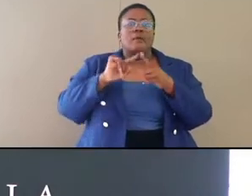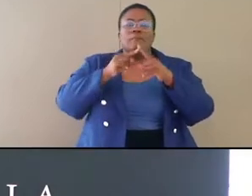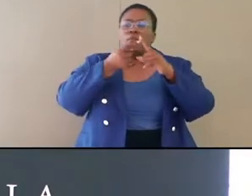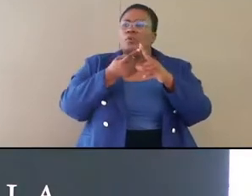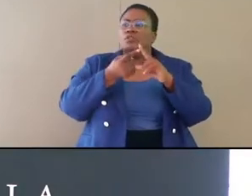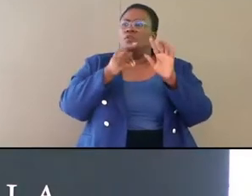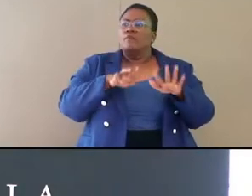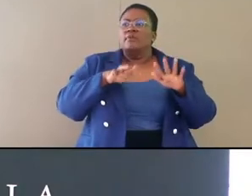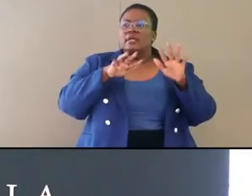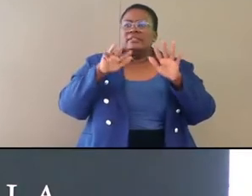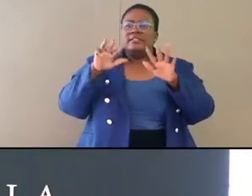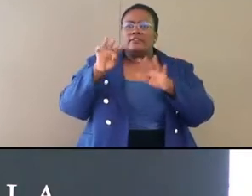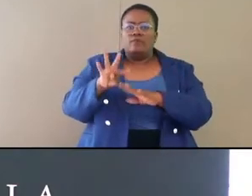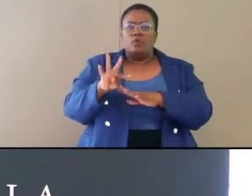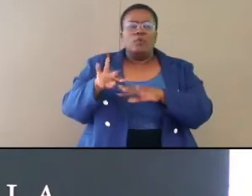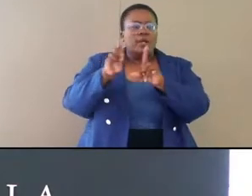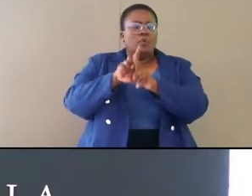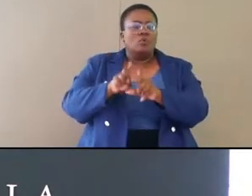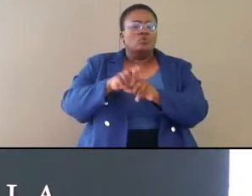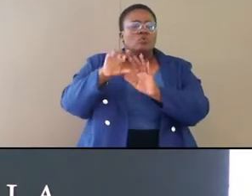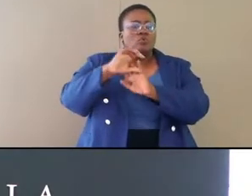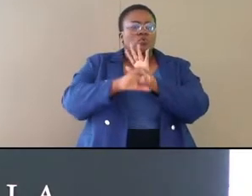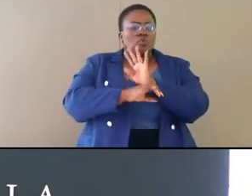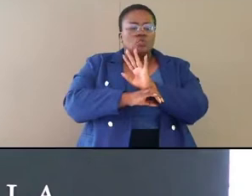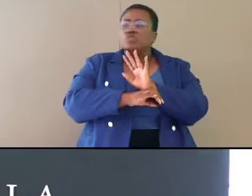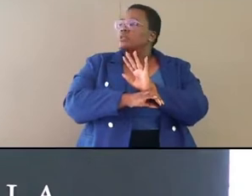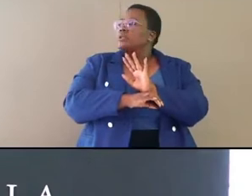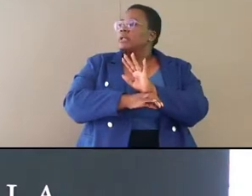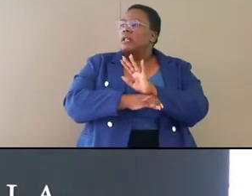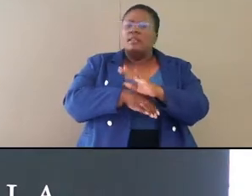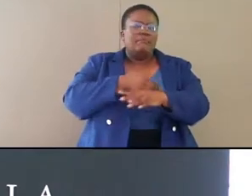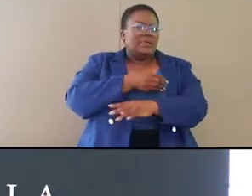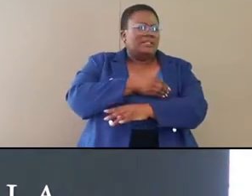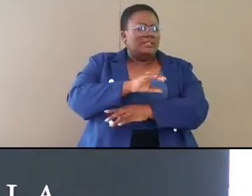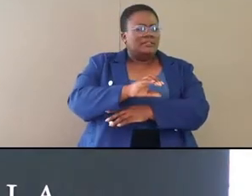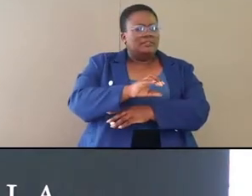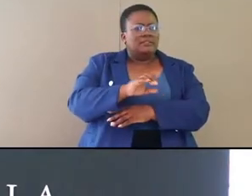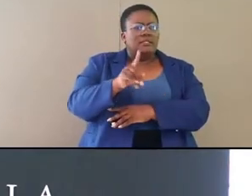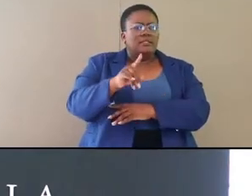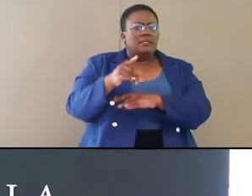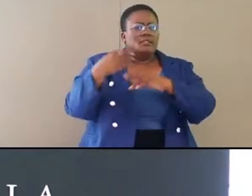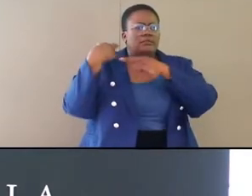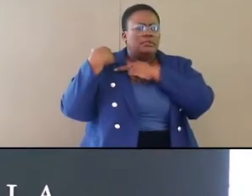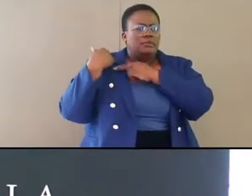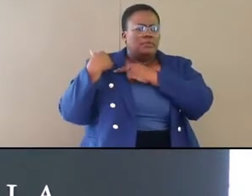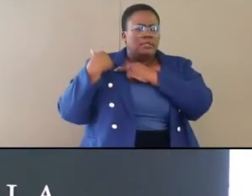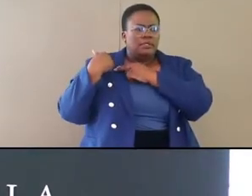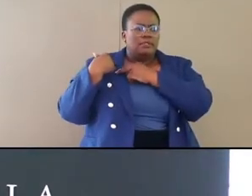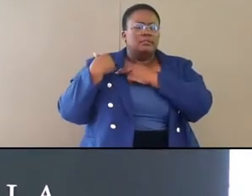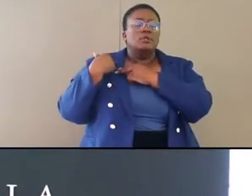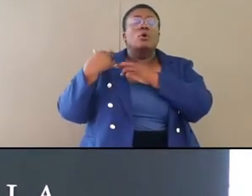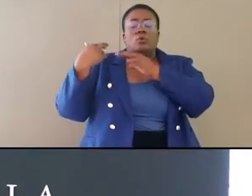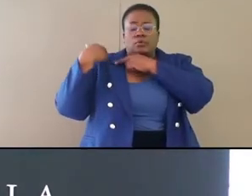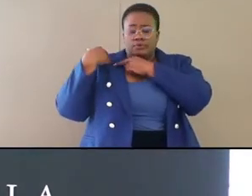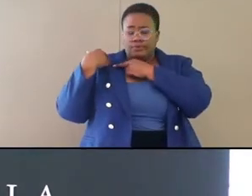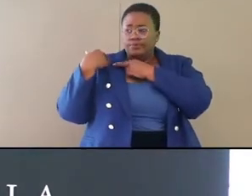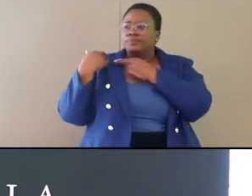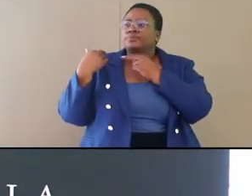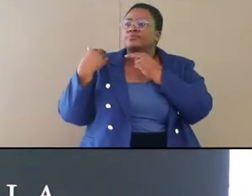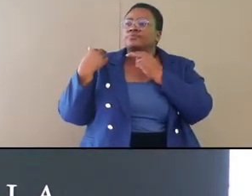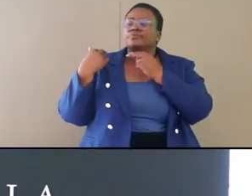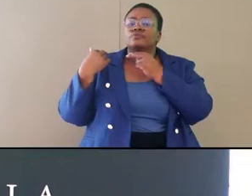1994 and the constitutional mandate and the constitutional responsibility, from that point,